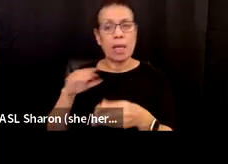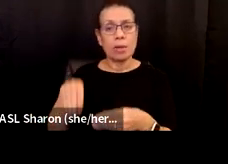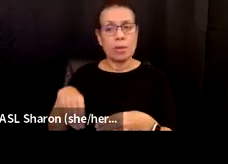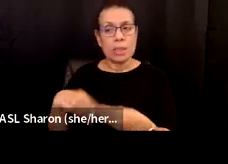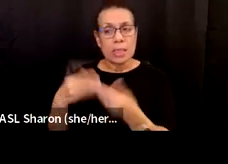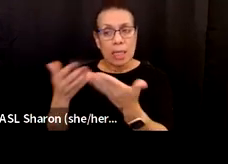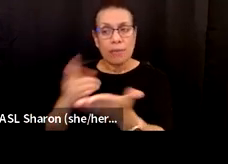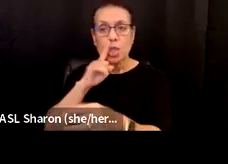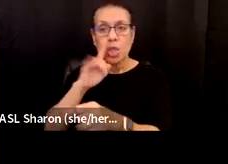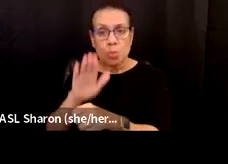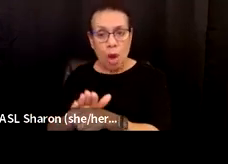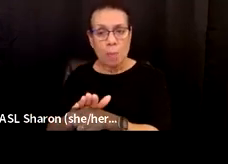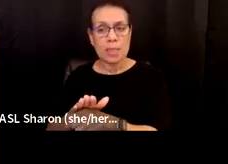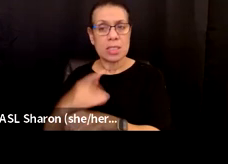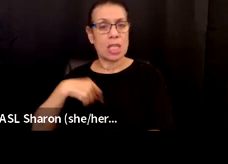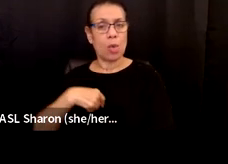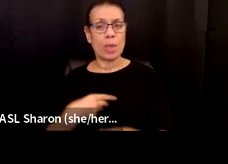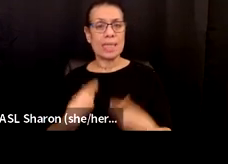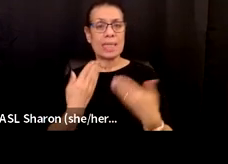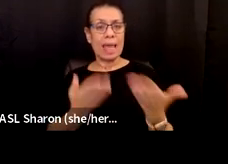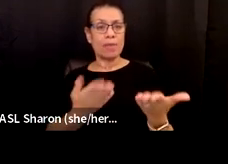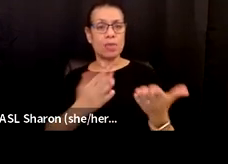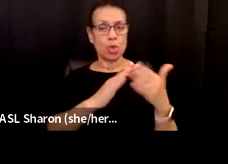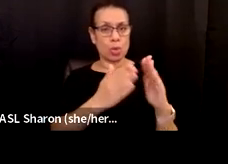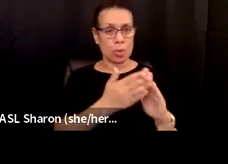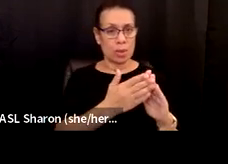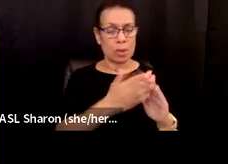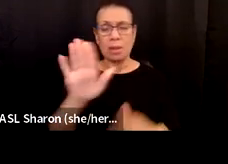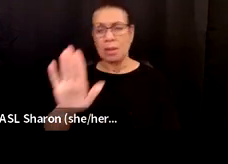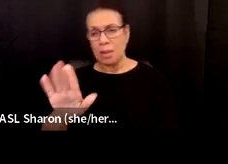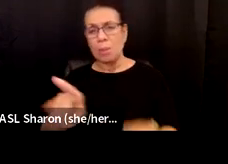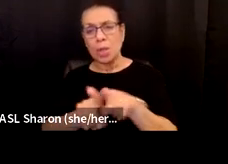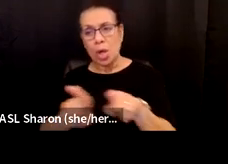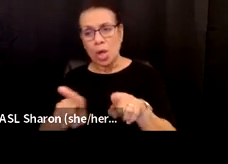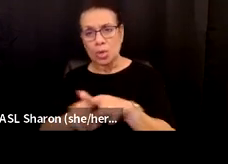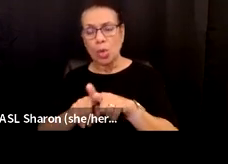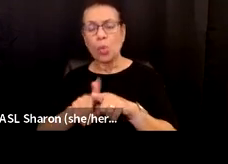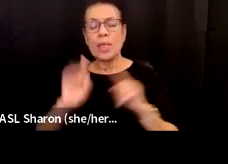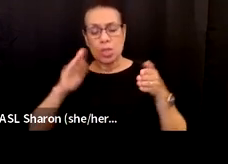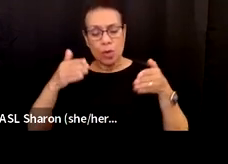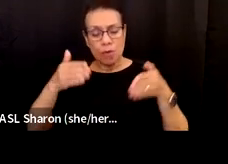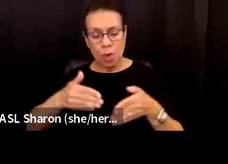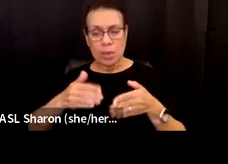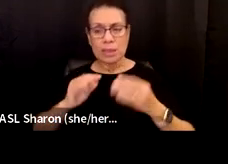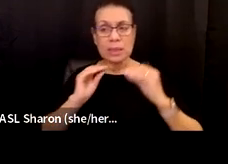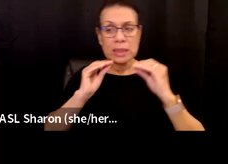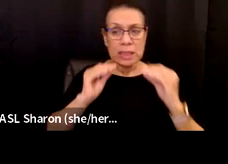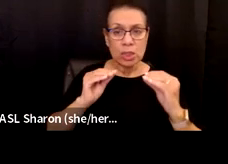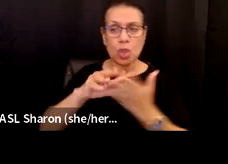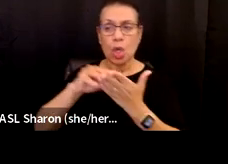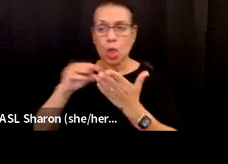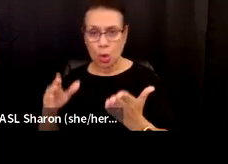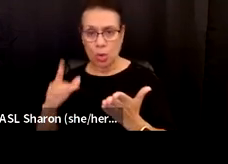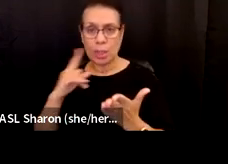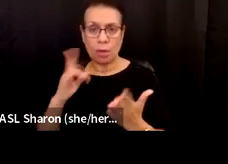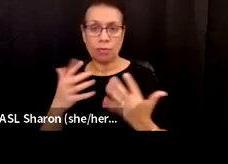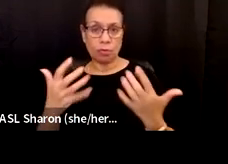we've made to this community but so too is it important that we center teaching and learning in that work so i